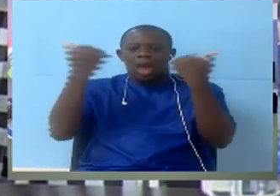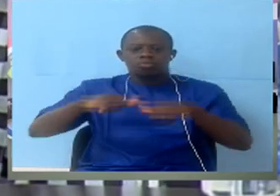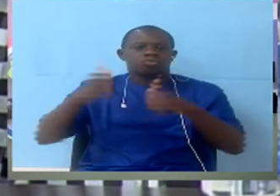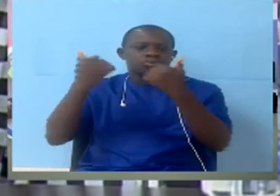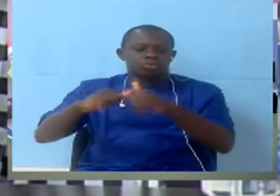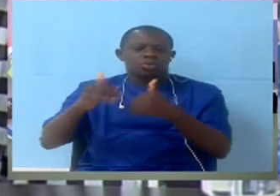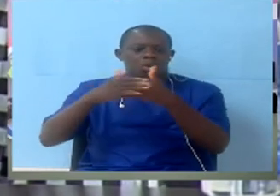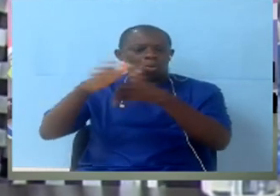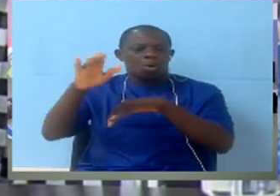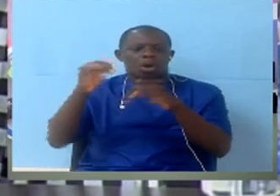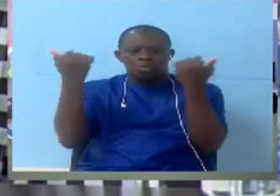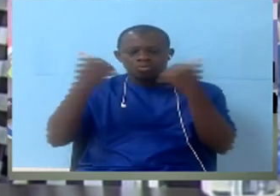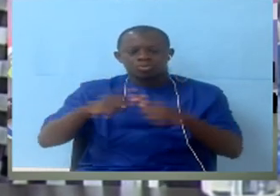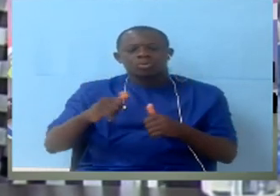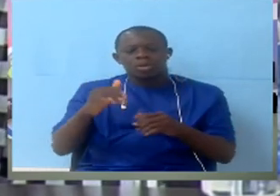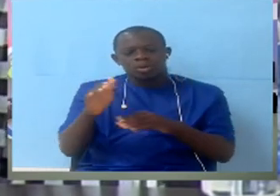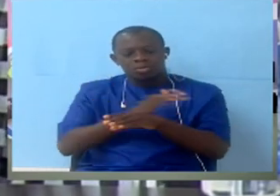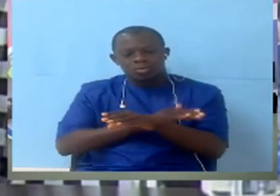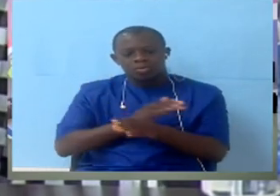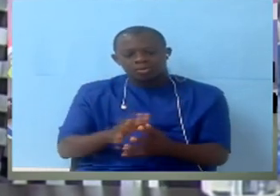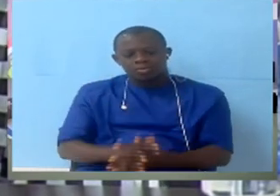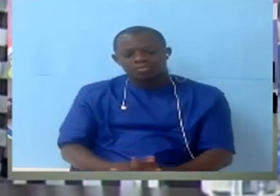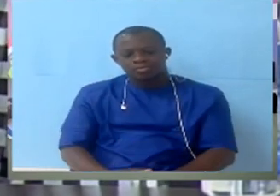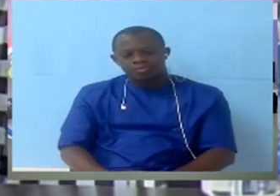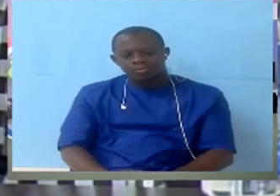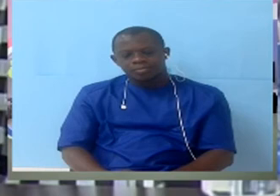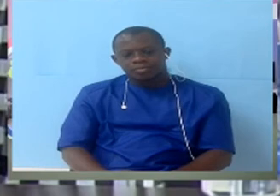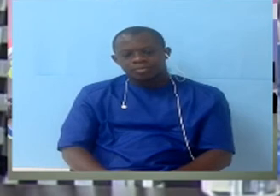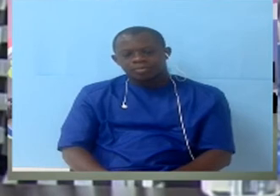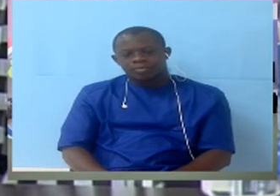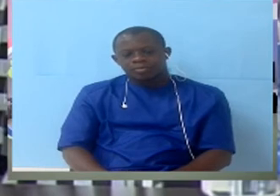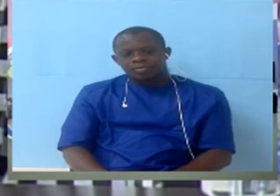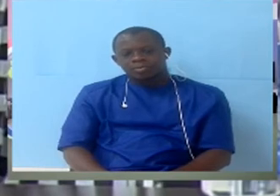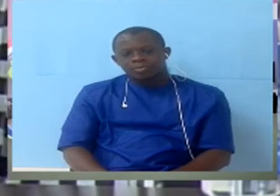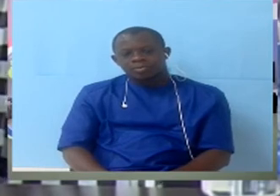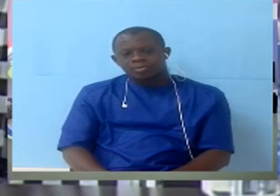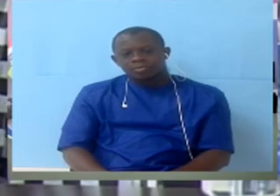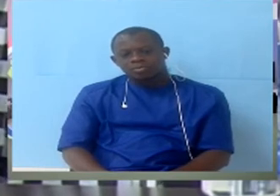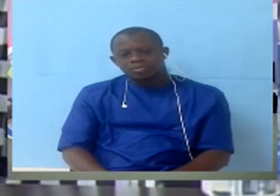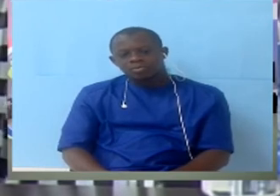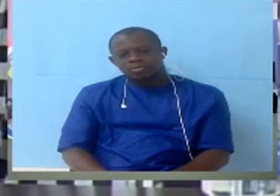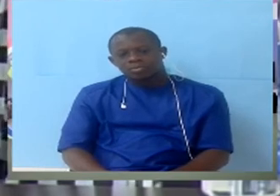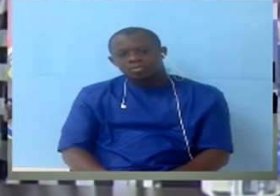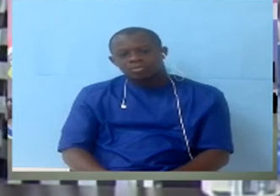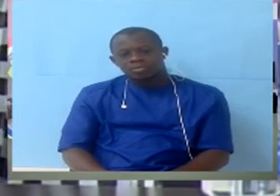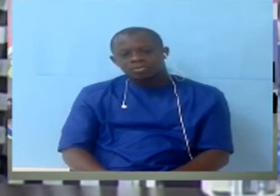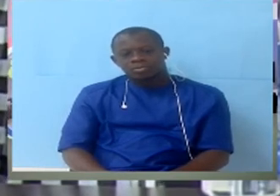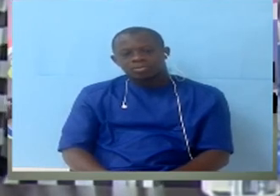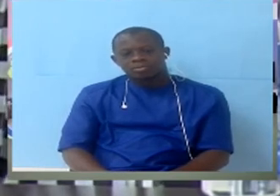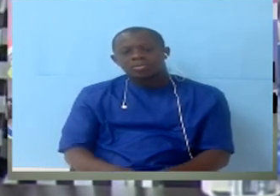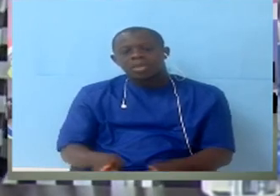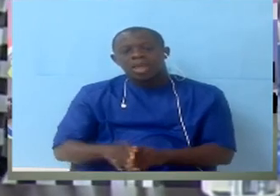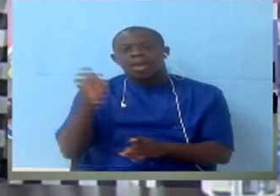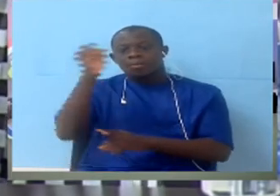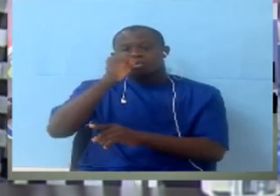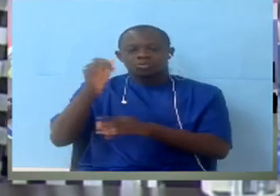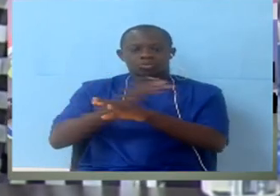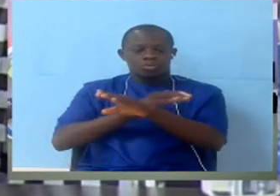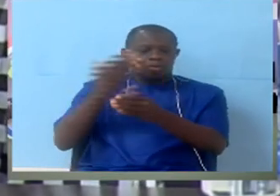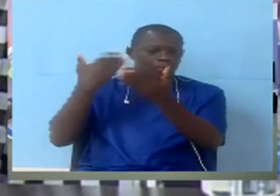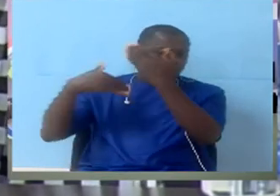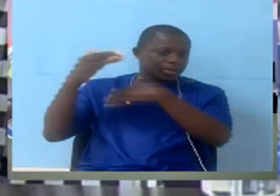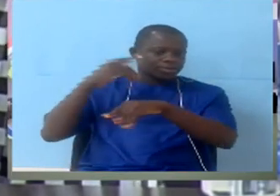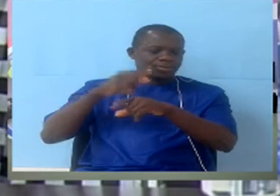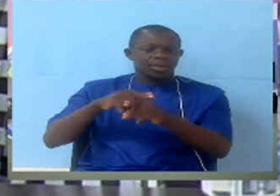moved all the way from Guinea-Bissau area, and they were around the Gambia border area in Kasamas. MFDC. In those days, the